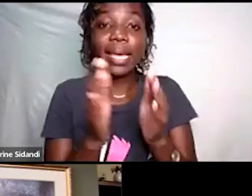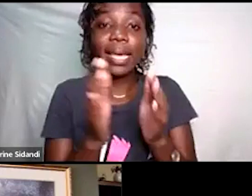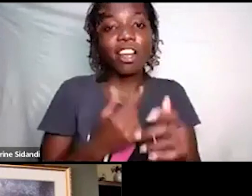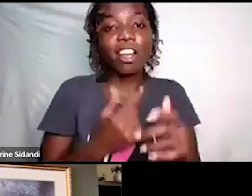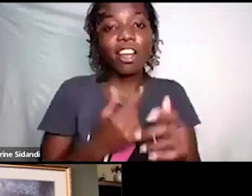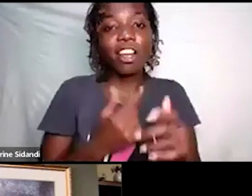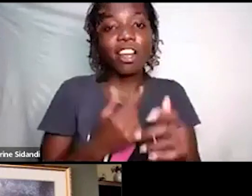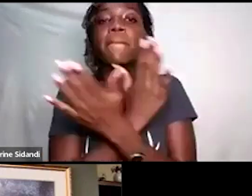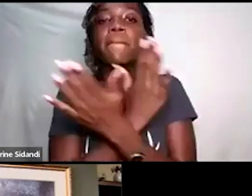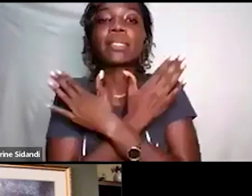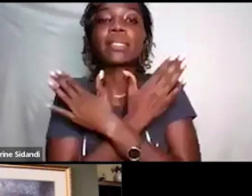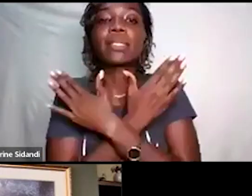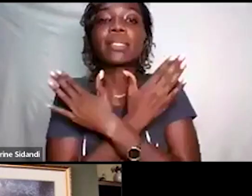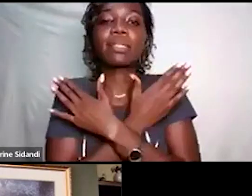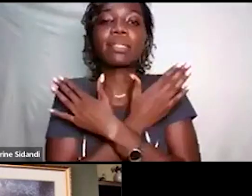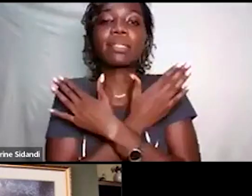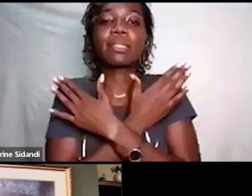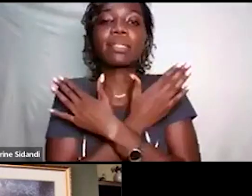not